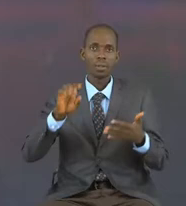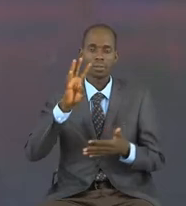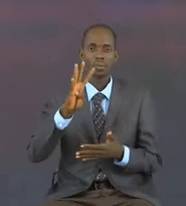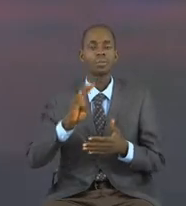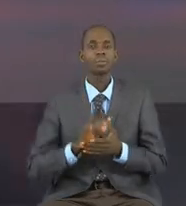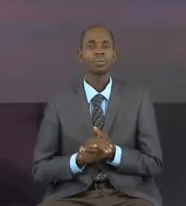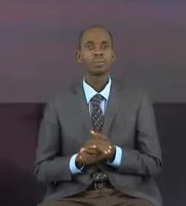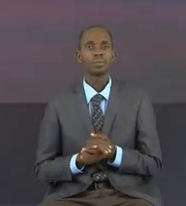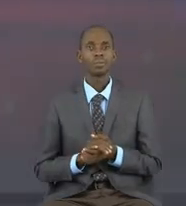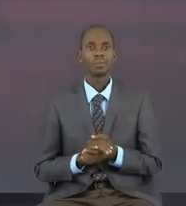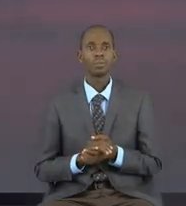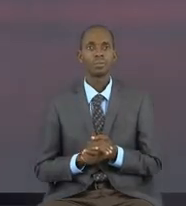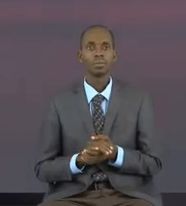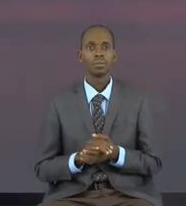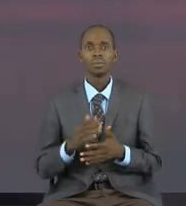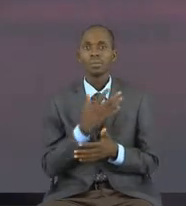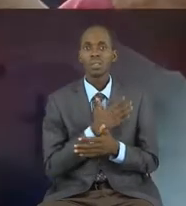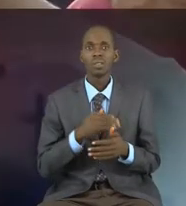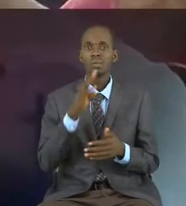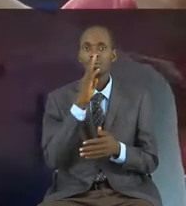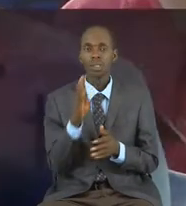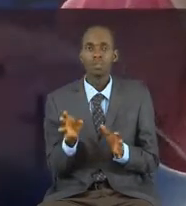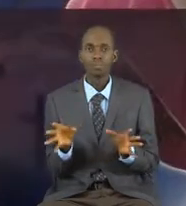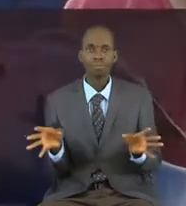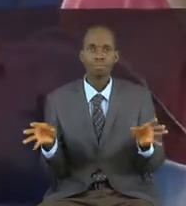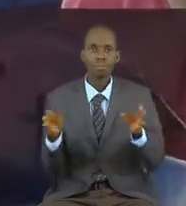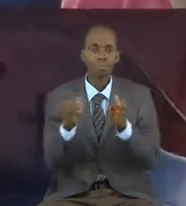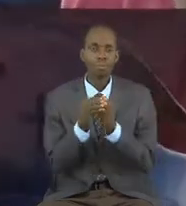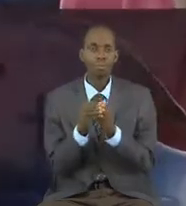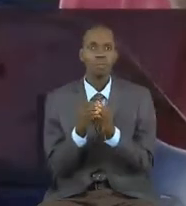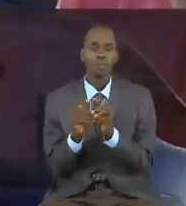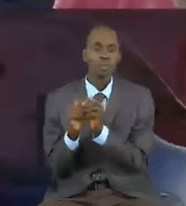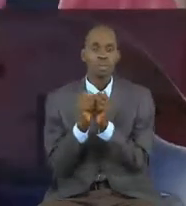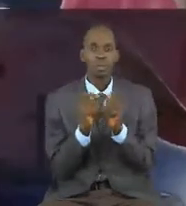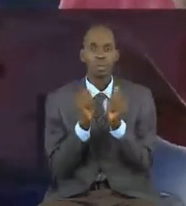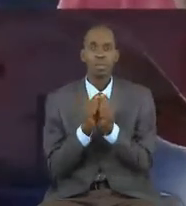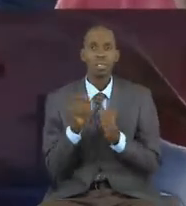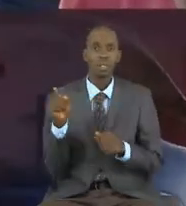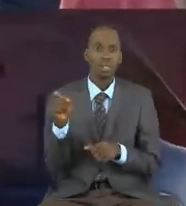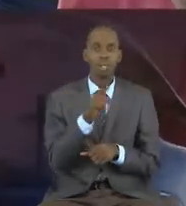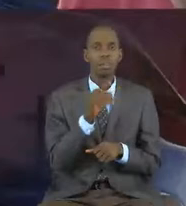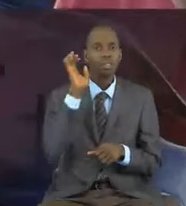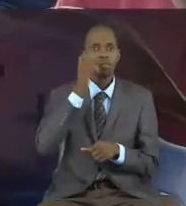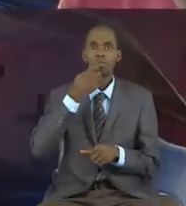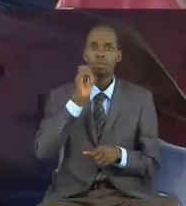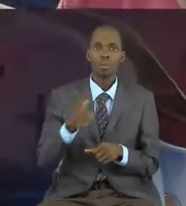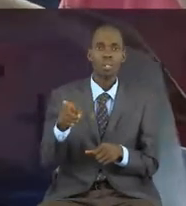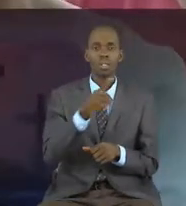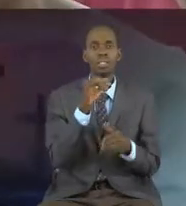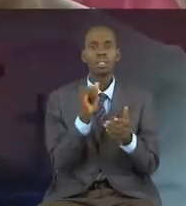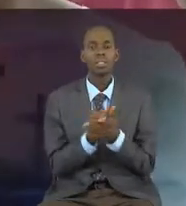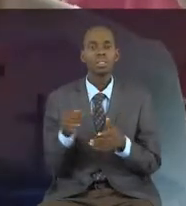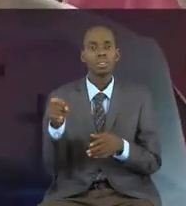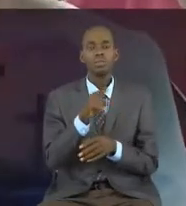from verse 4. And being assembled together with them, he commanded them that they should not depart